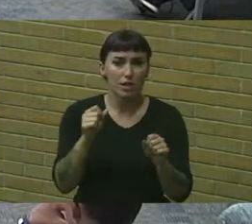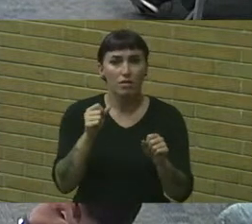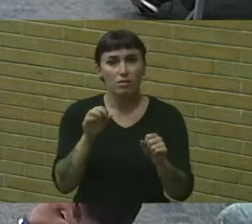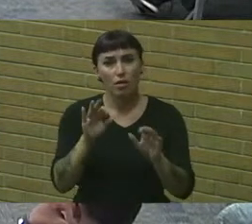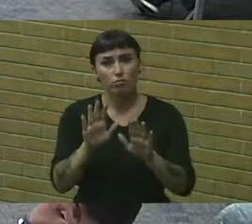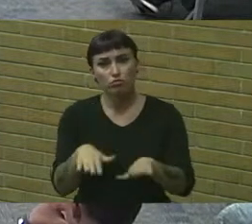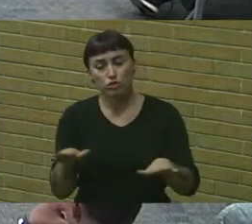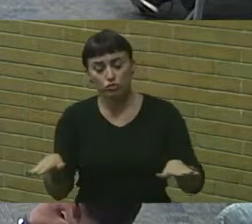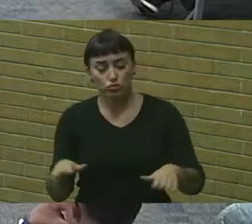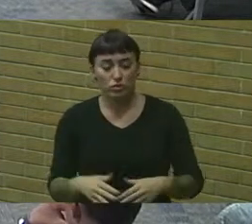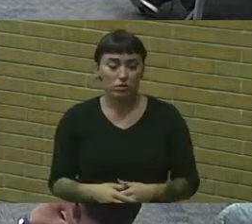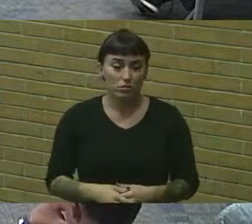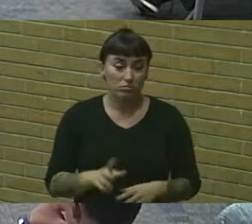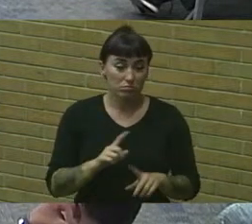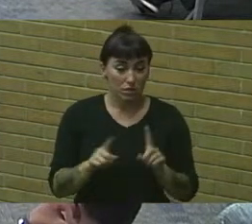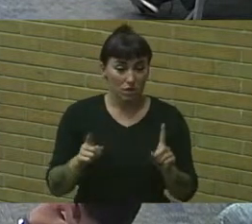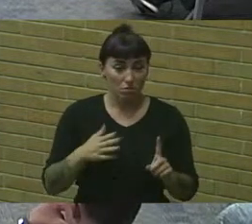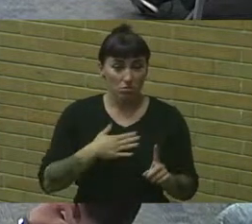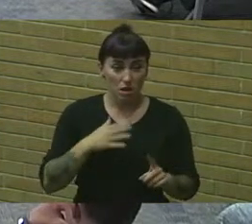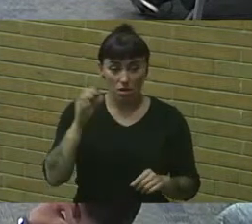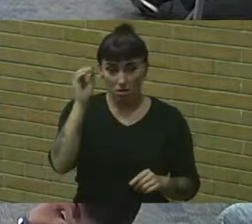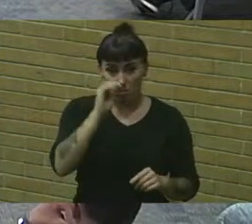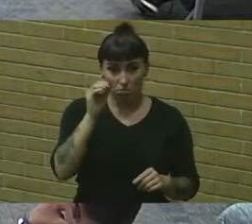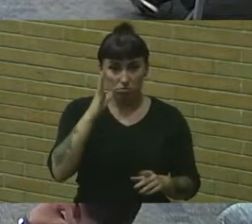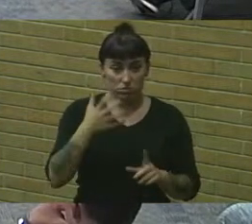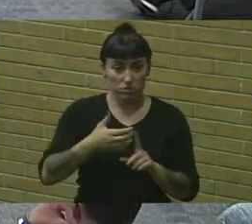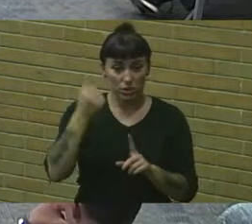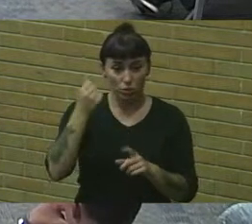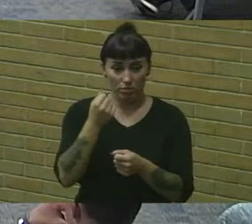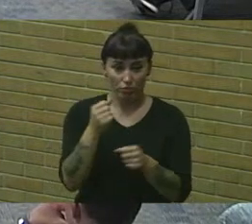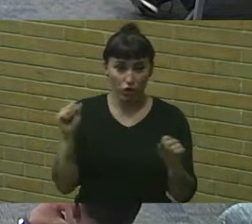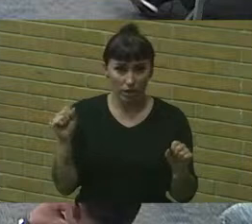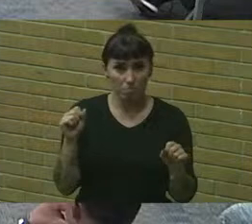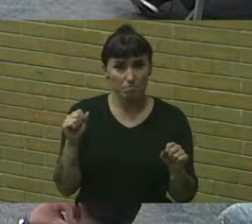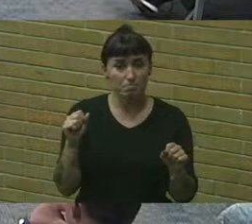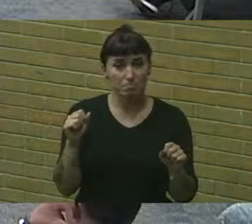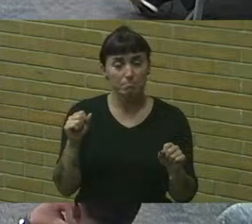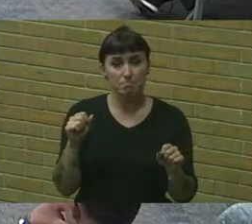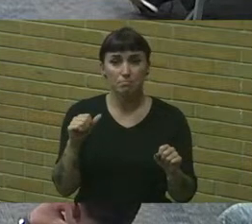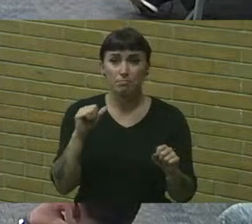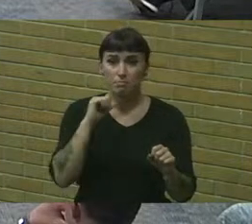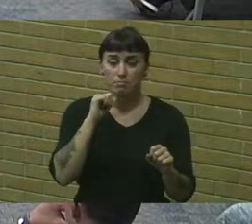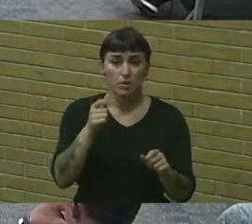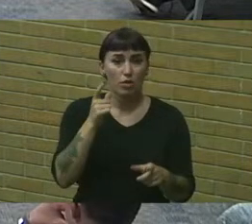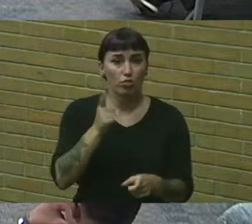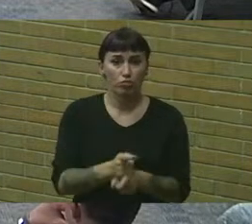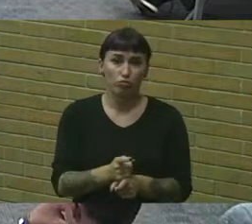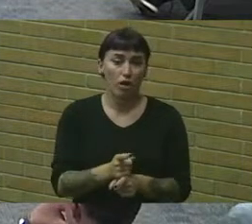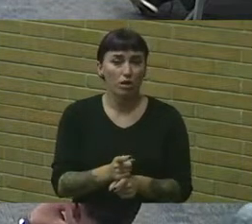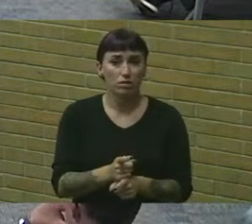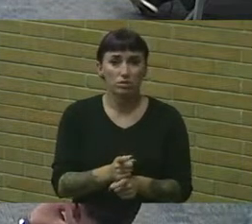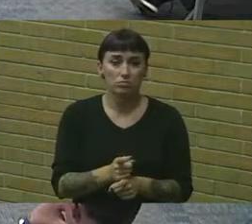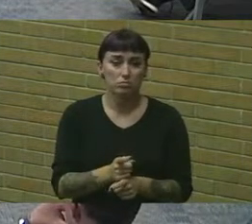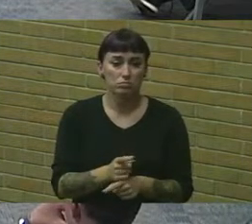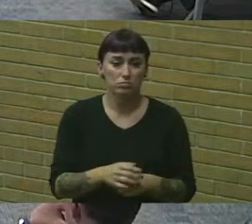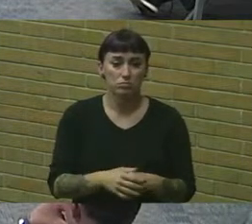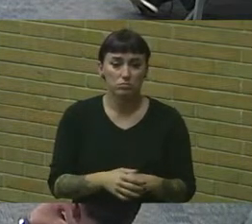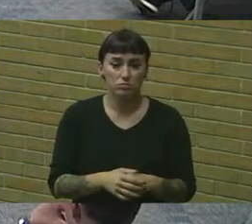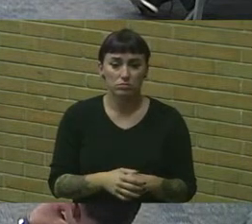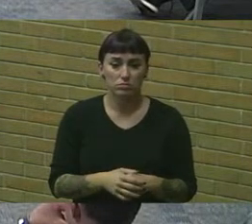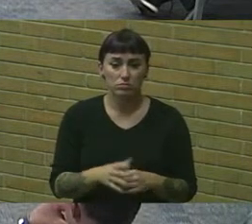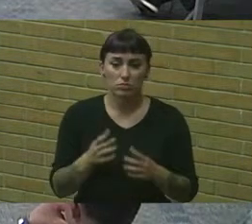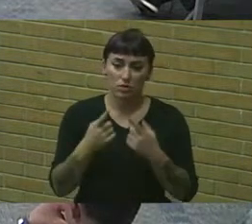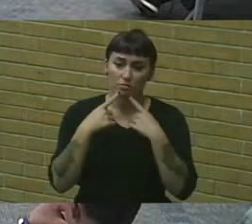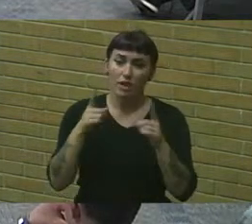children, but in my opinion, taking away freedom is not the correct and more